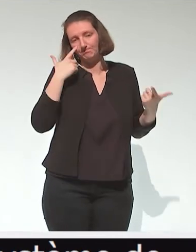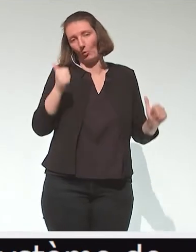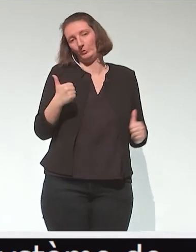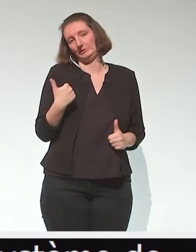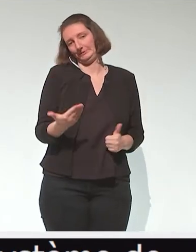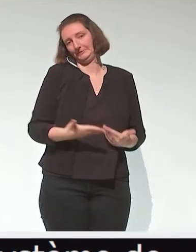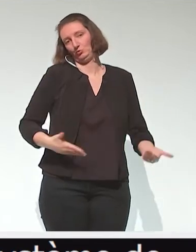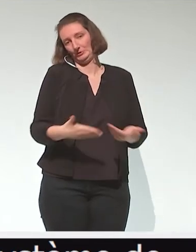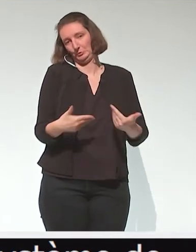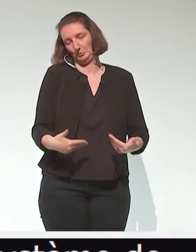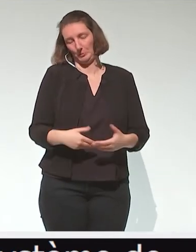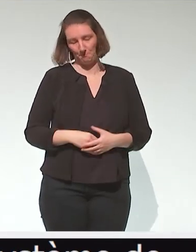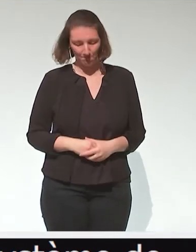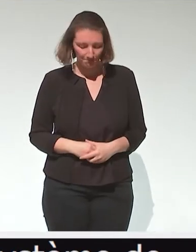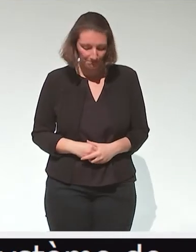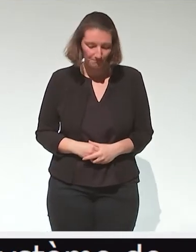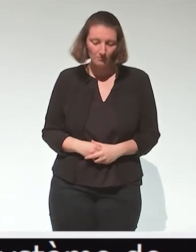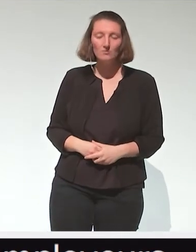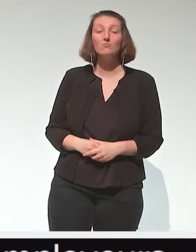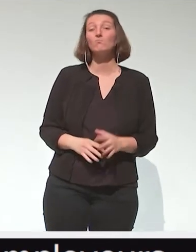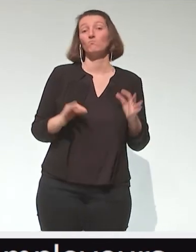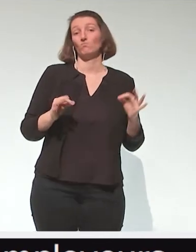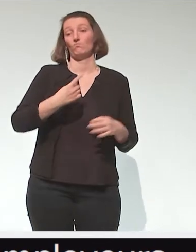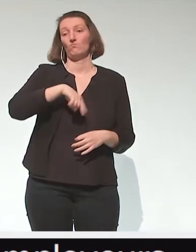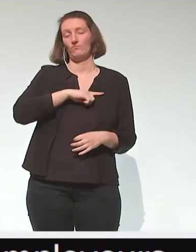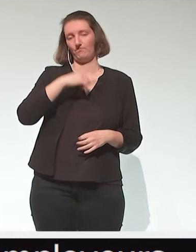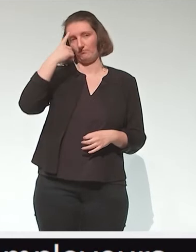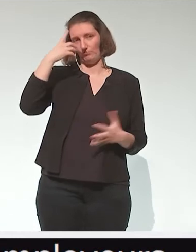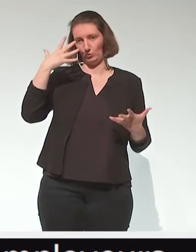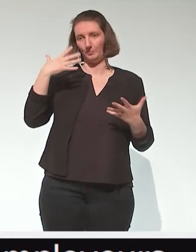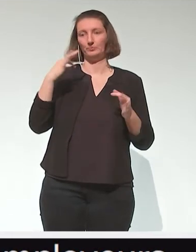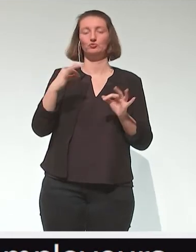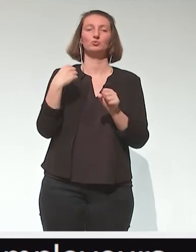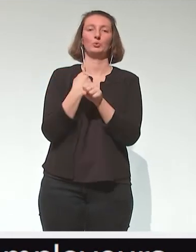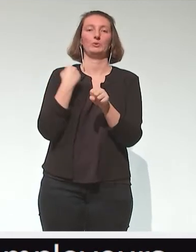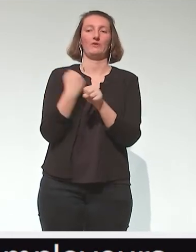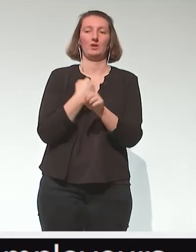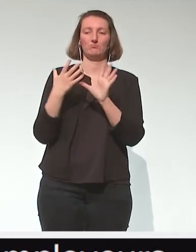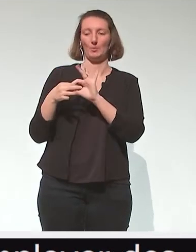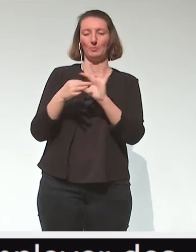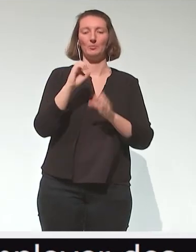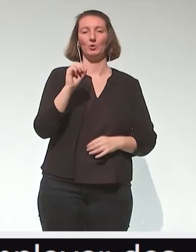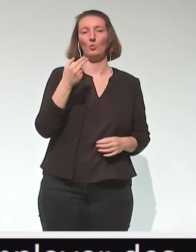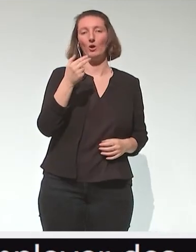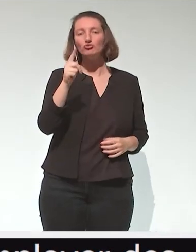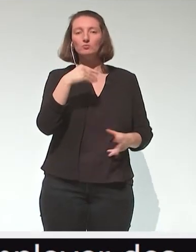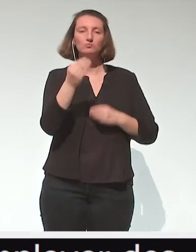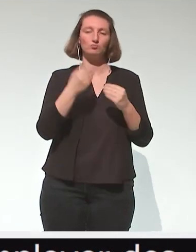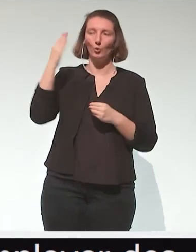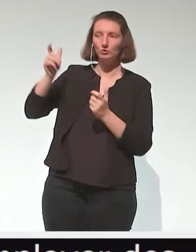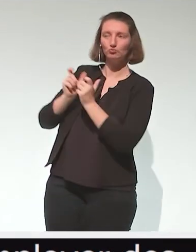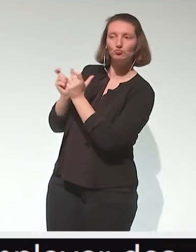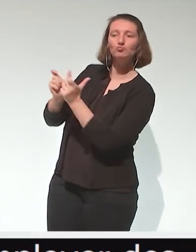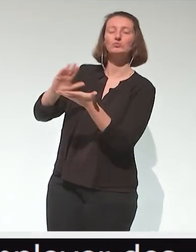with NGOs and DPOs, and they went to the financial managers